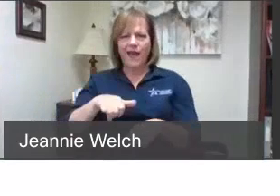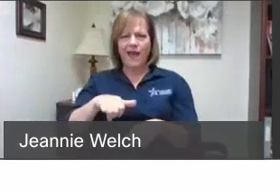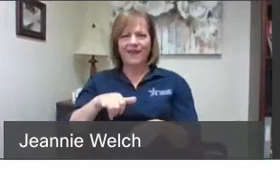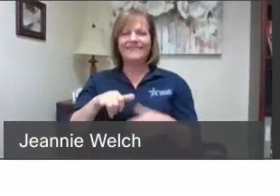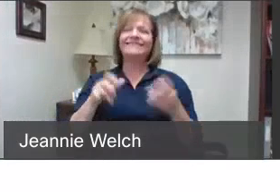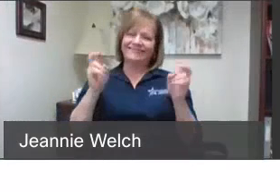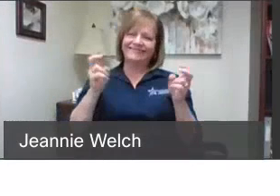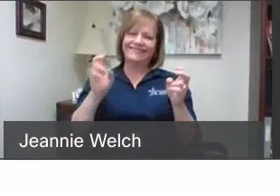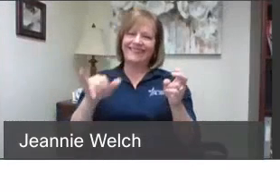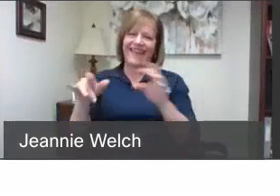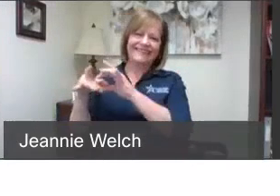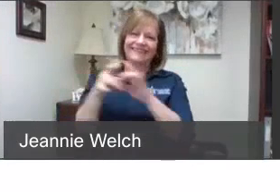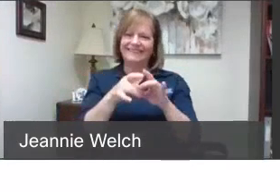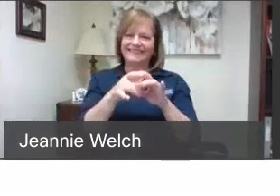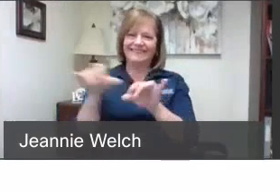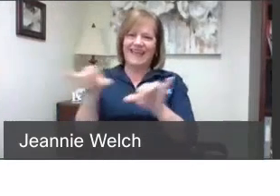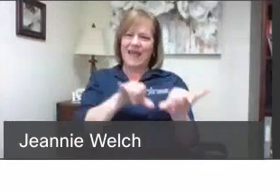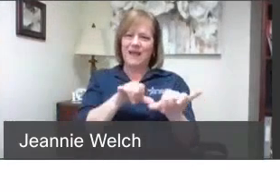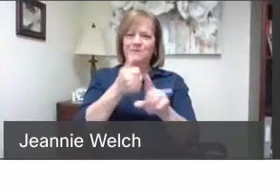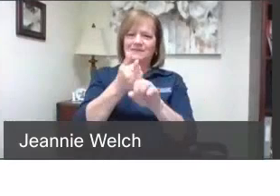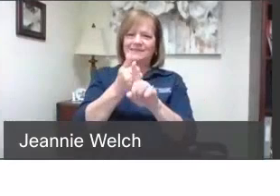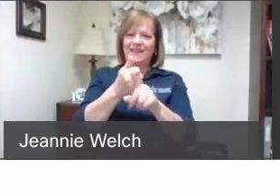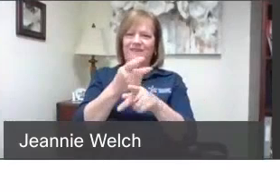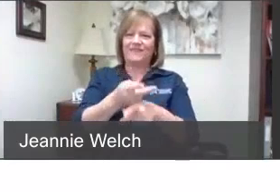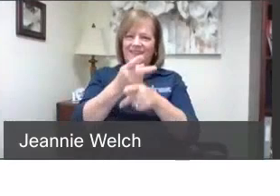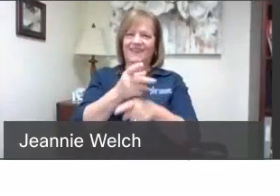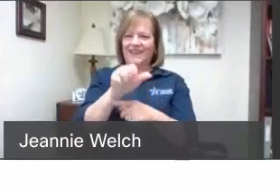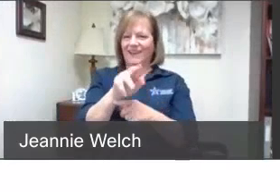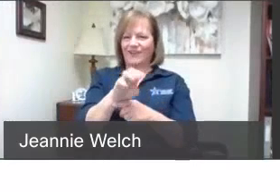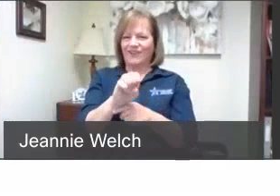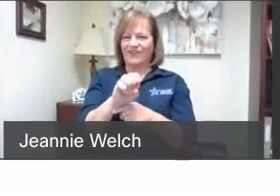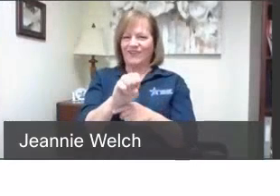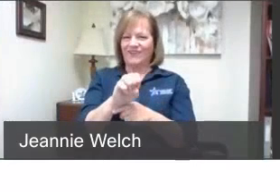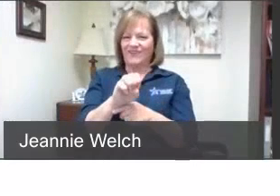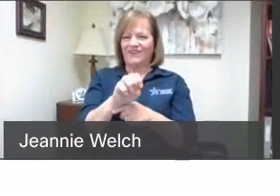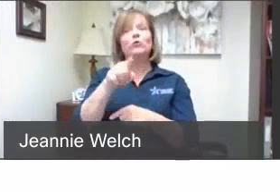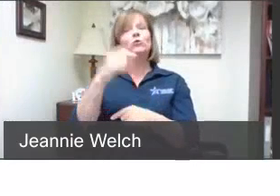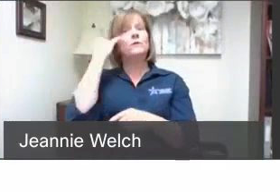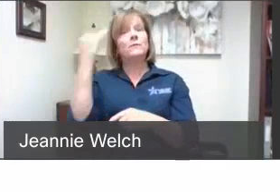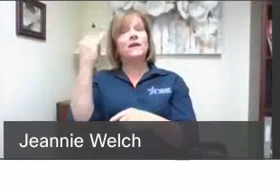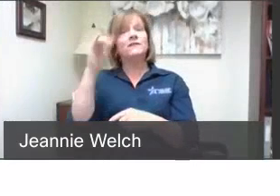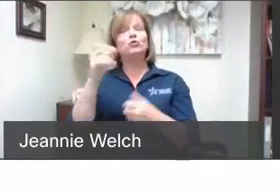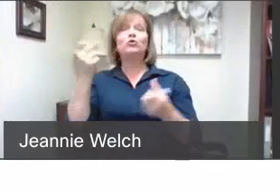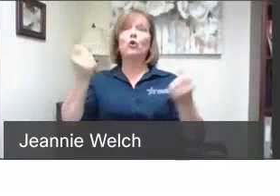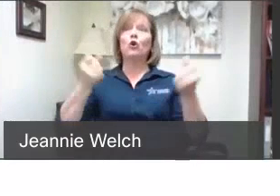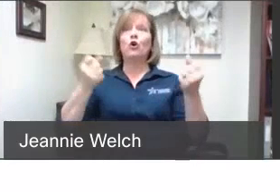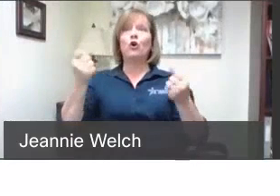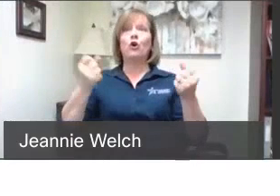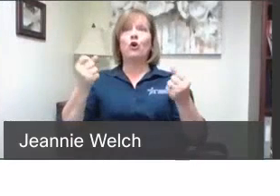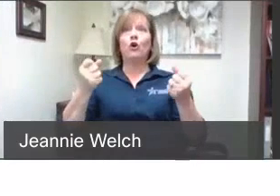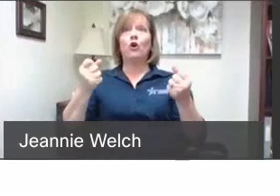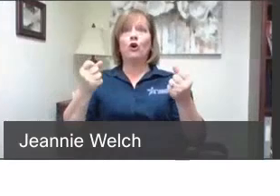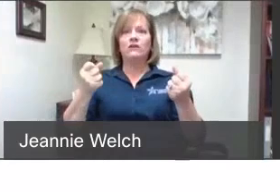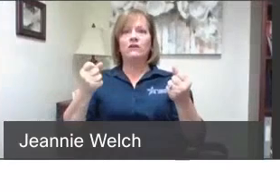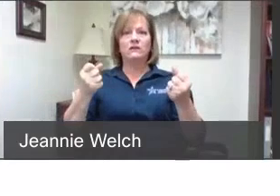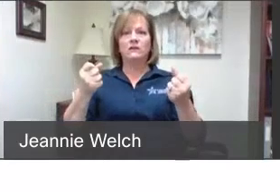self-care. Just imagine driving a car, right? And you're not self-caring, and the car